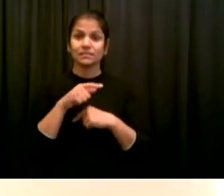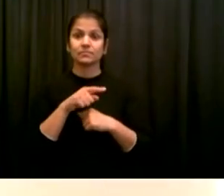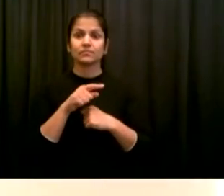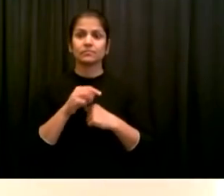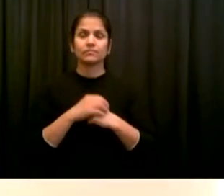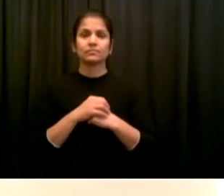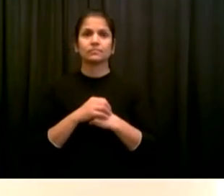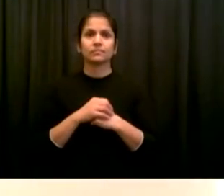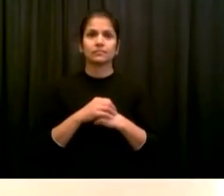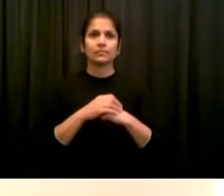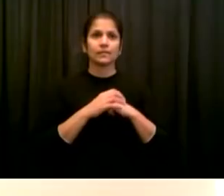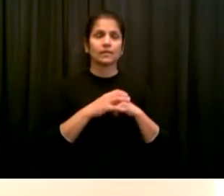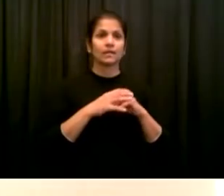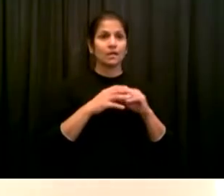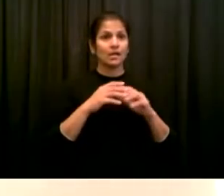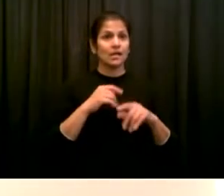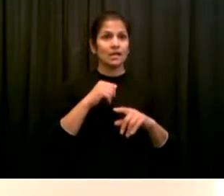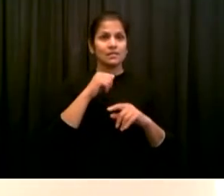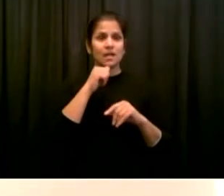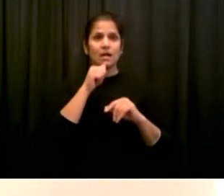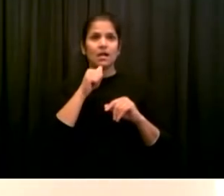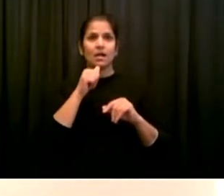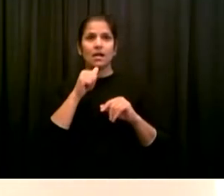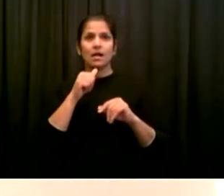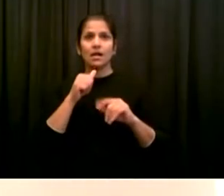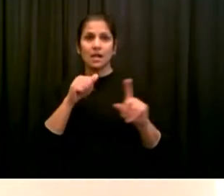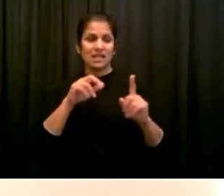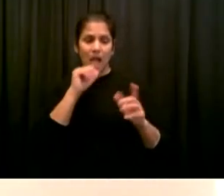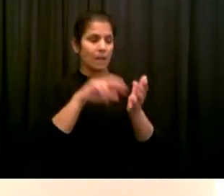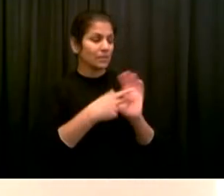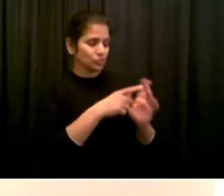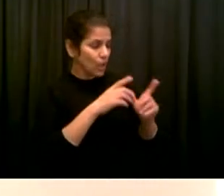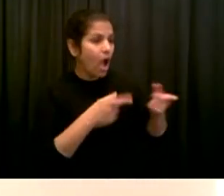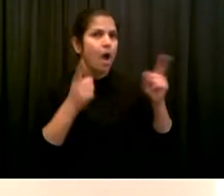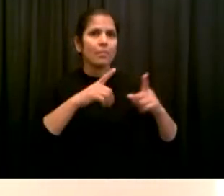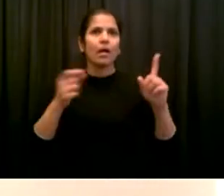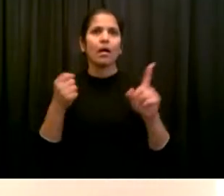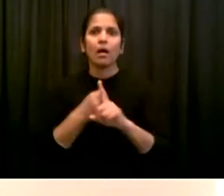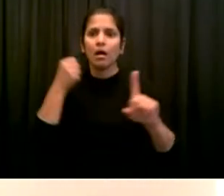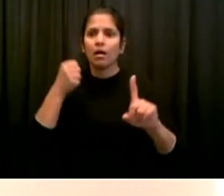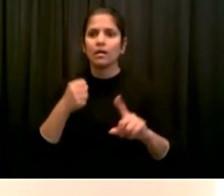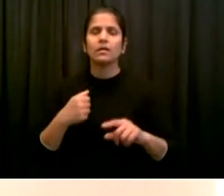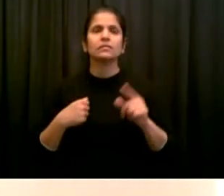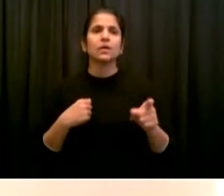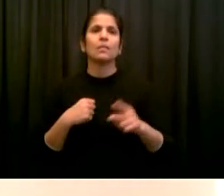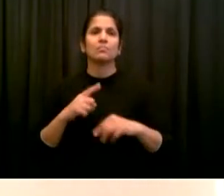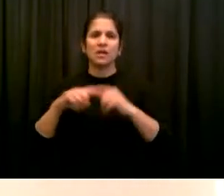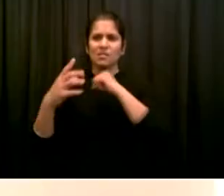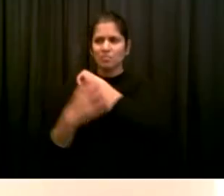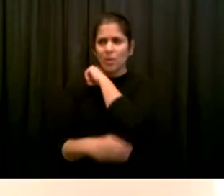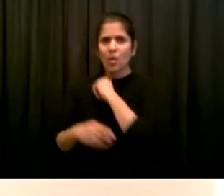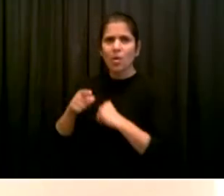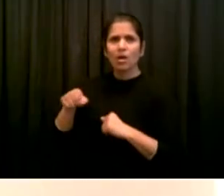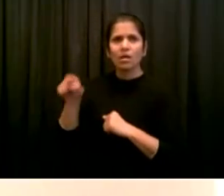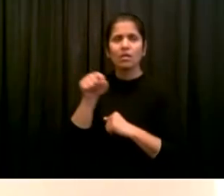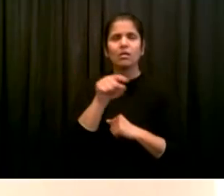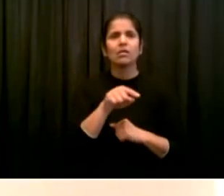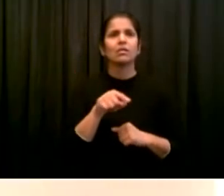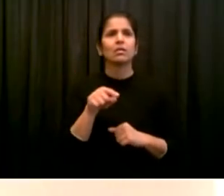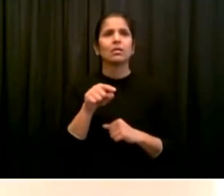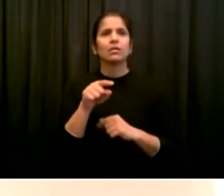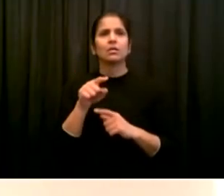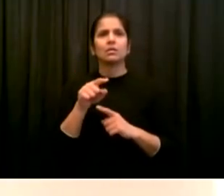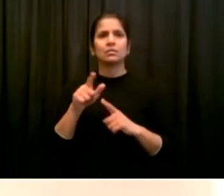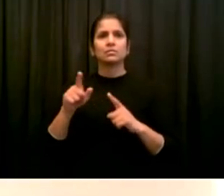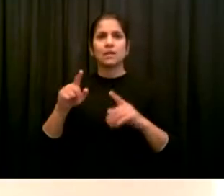unintentionally really disadvantage and put poor people in the eye of the police as